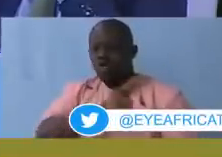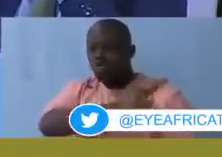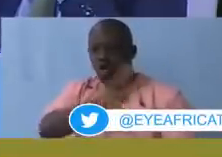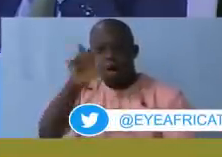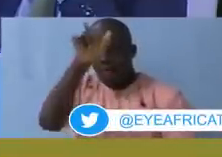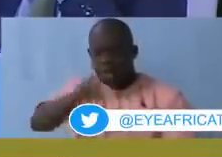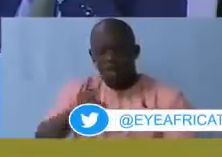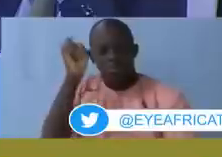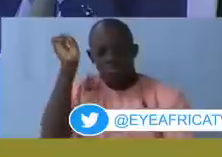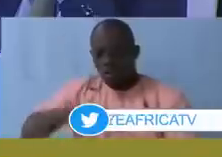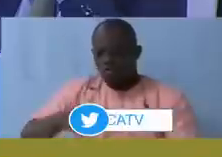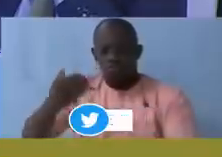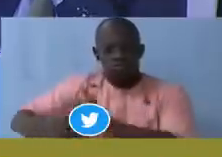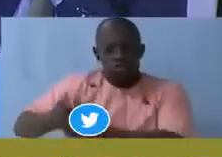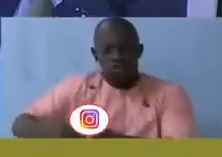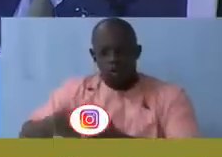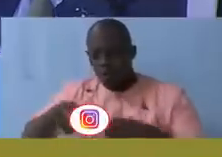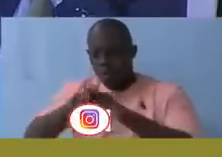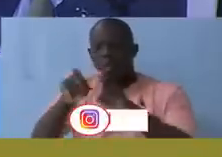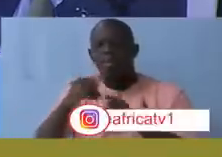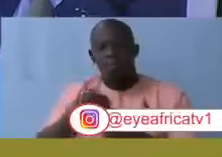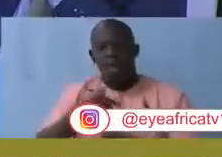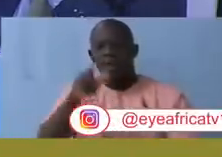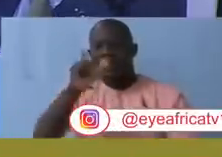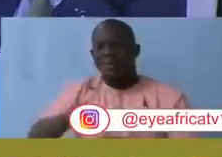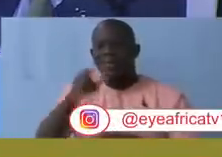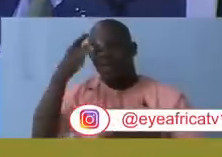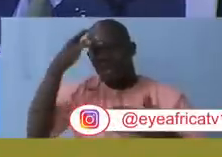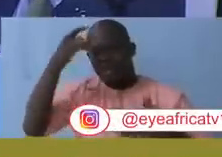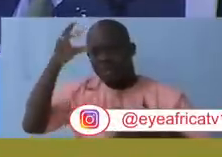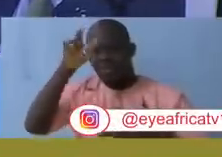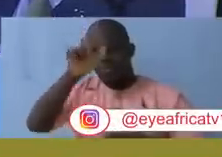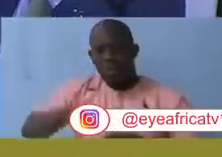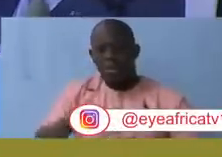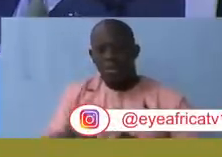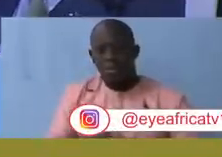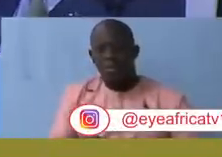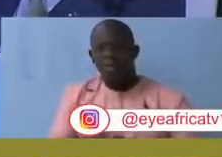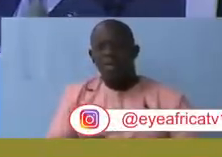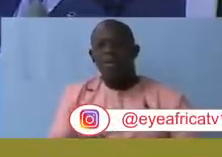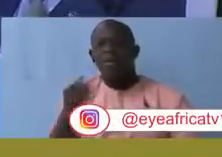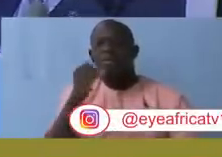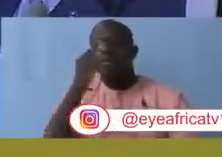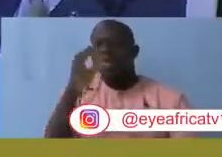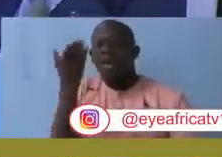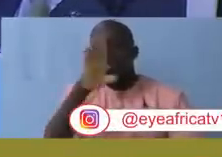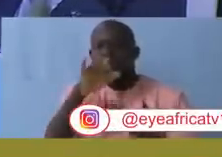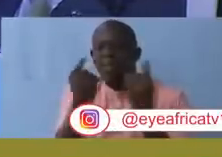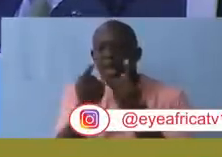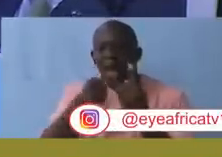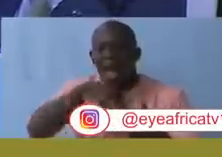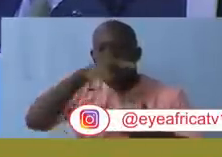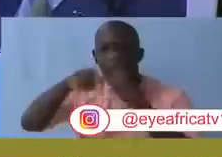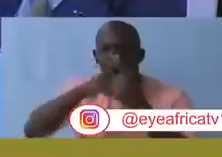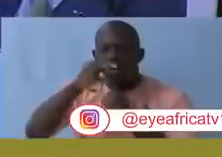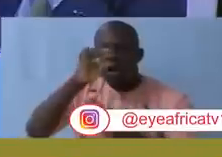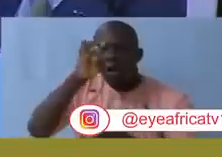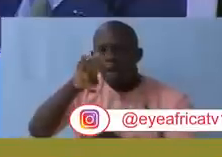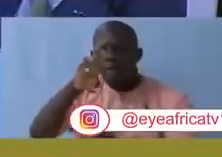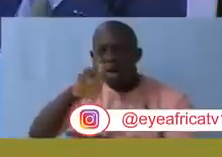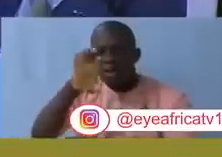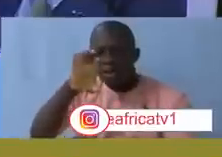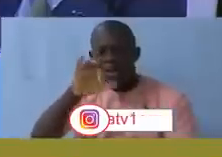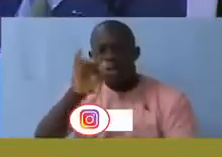ambulance. I said, well. What did he say? Did he say anything about MRC? Yes, he